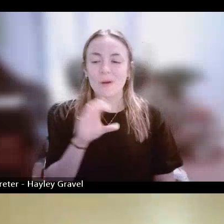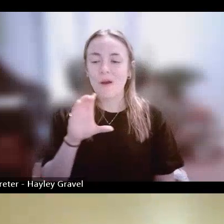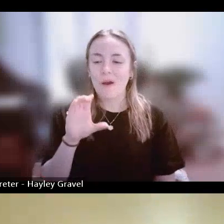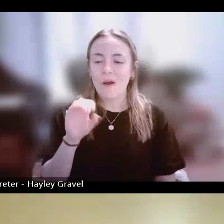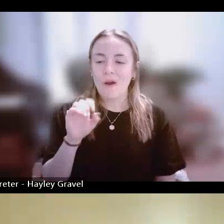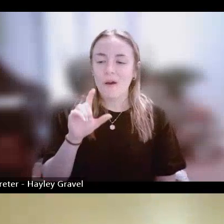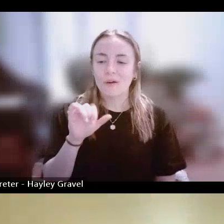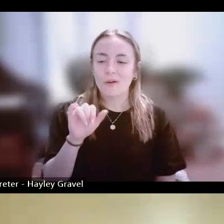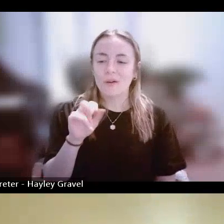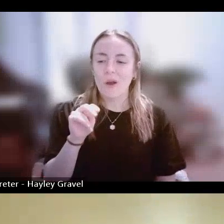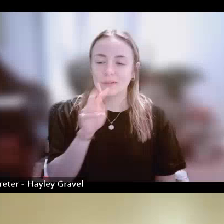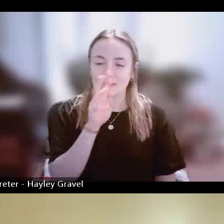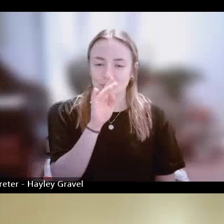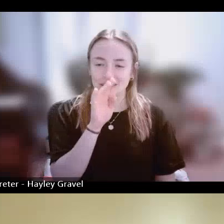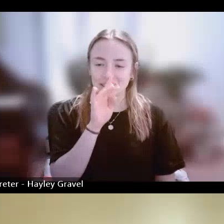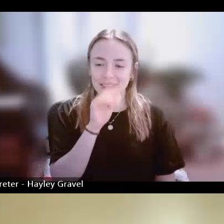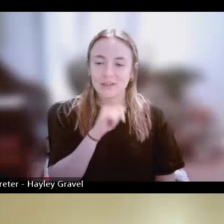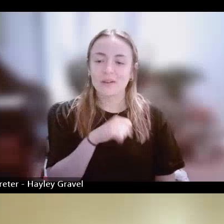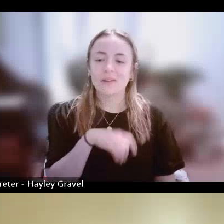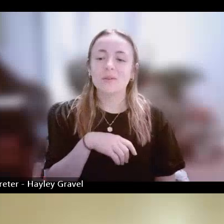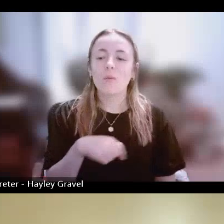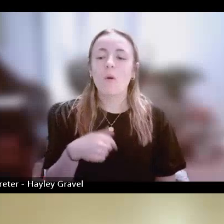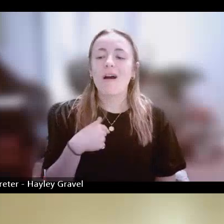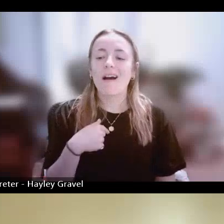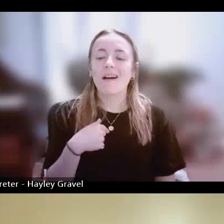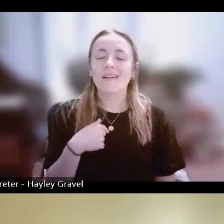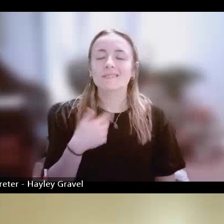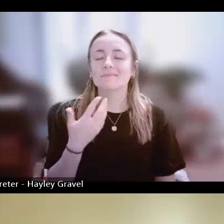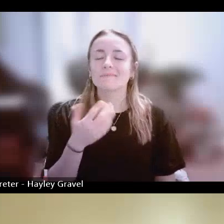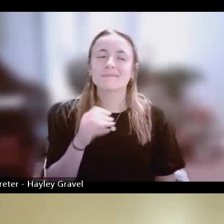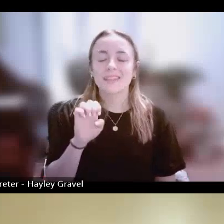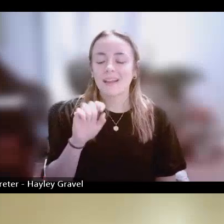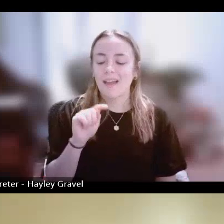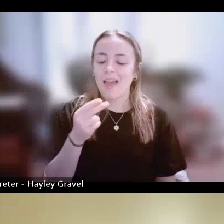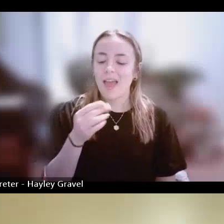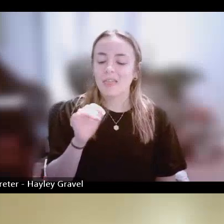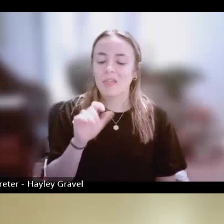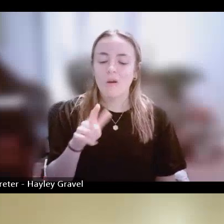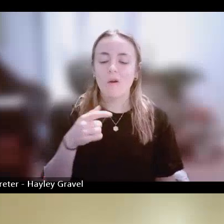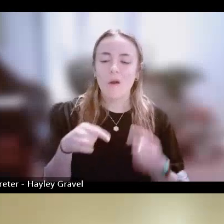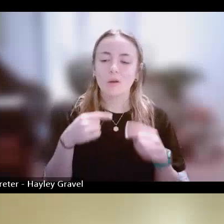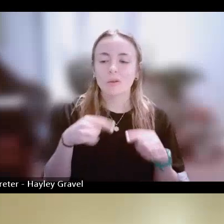I'm working on basically like the ethical arguments behind I don't